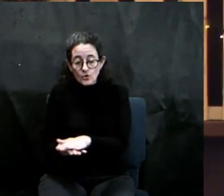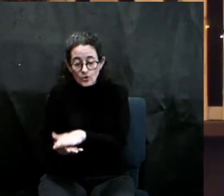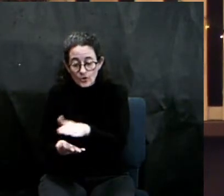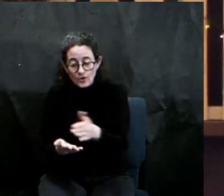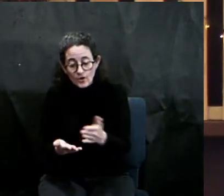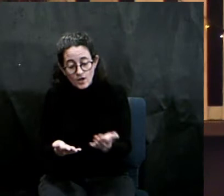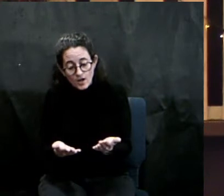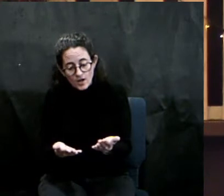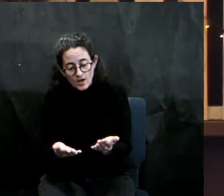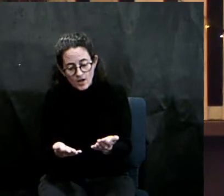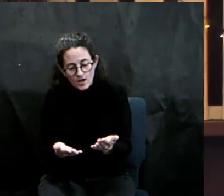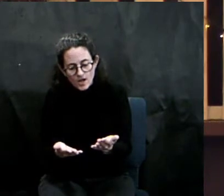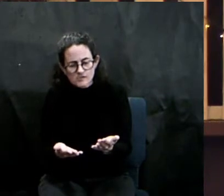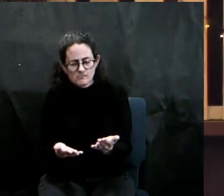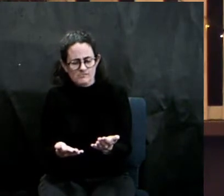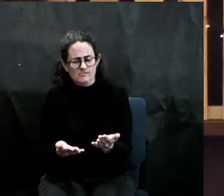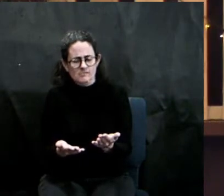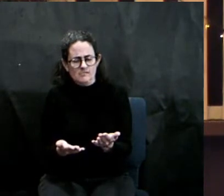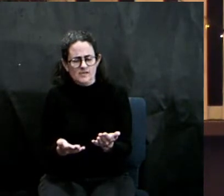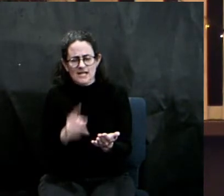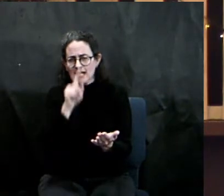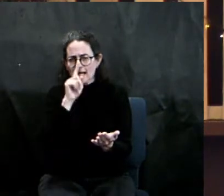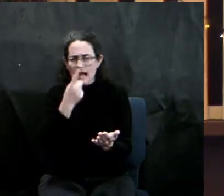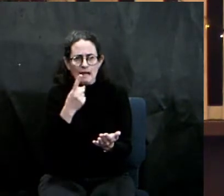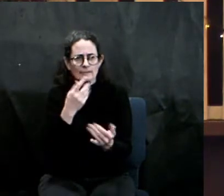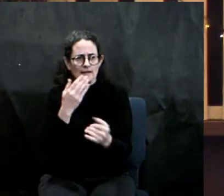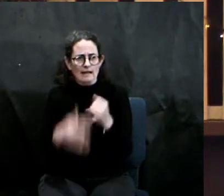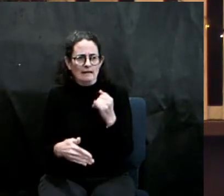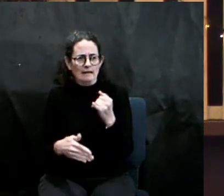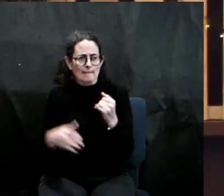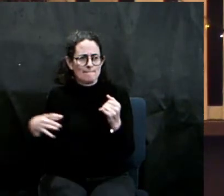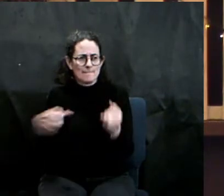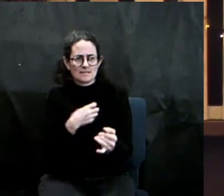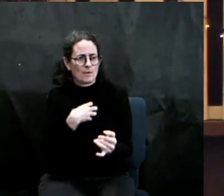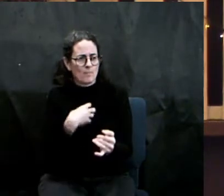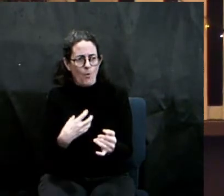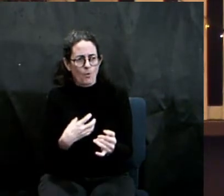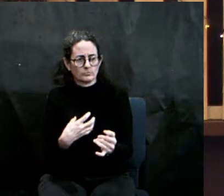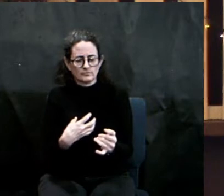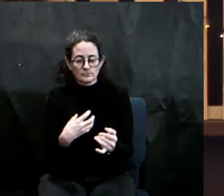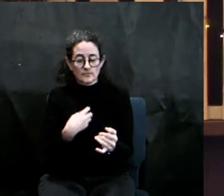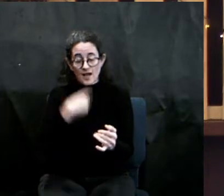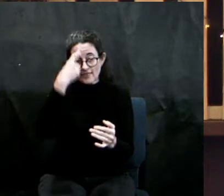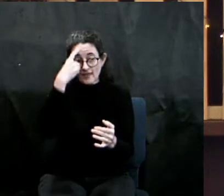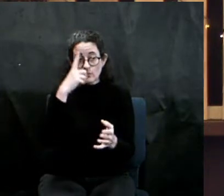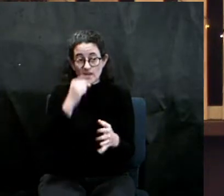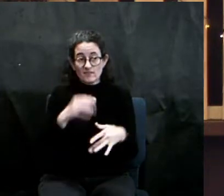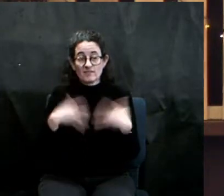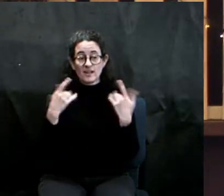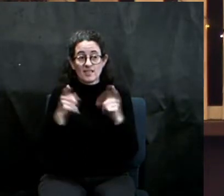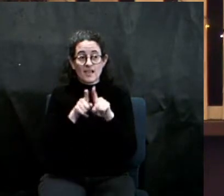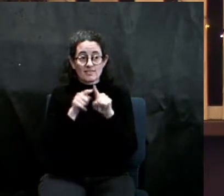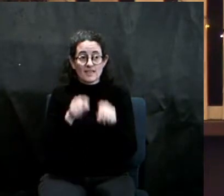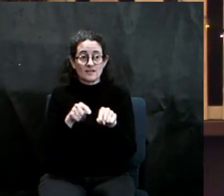you think, That can't be the end. There's got to be more. Well, I think we can get a feeling a bit like that when we